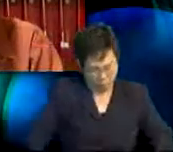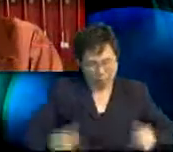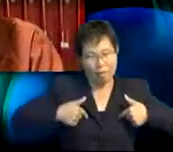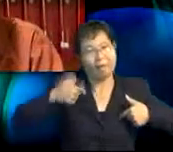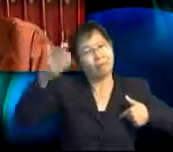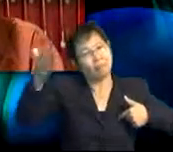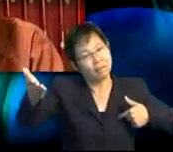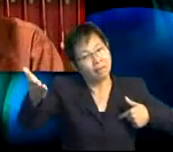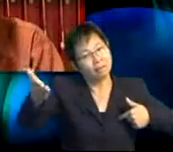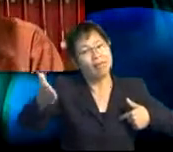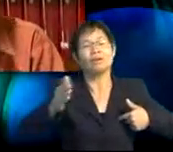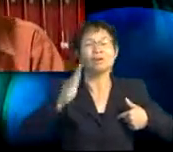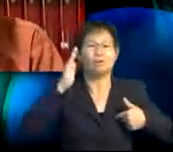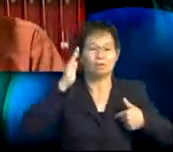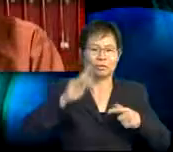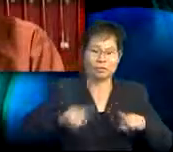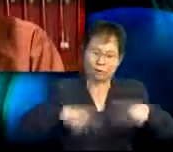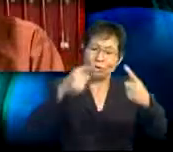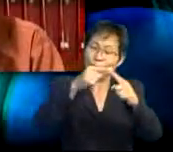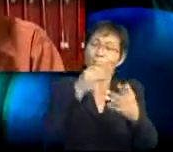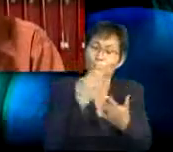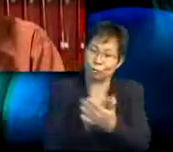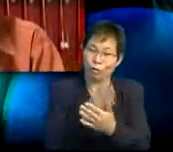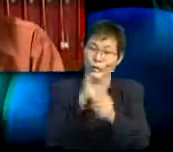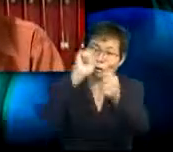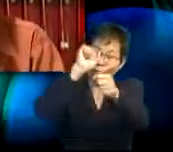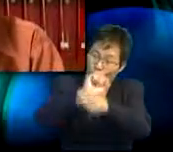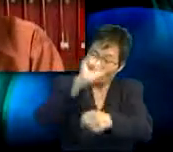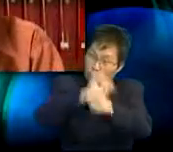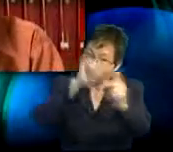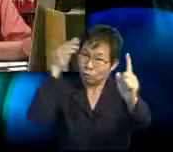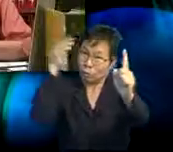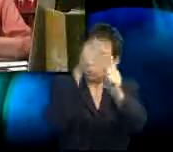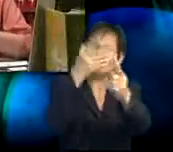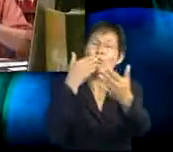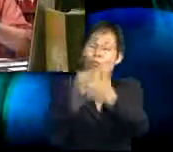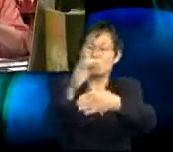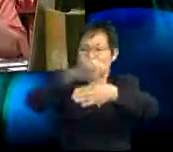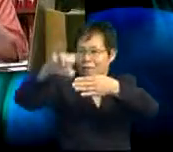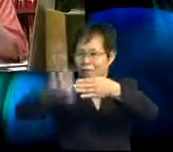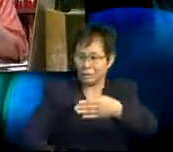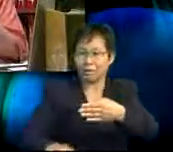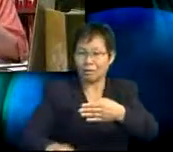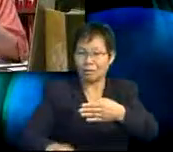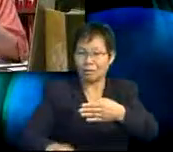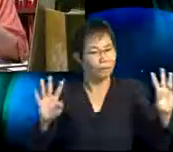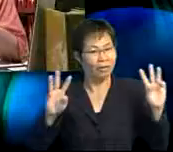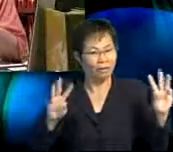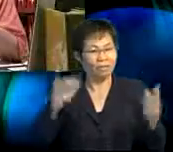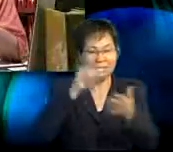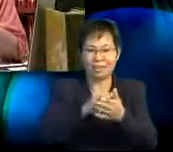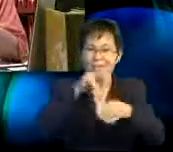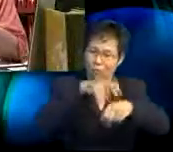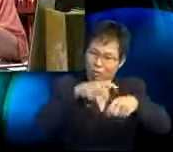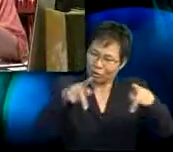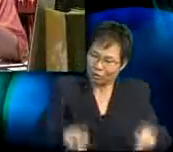there is going to be good, and to work towards that good ending. Well, that's Potato